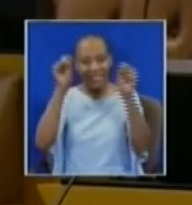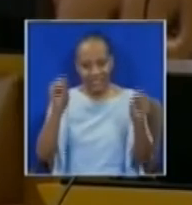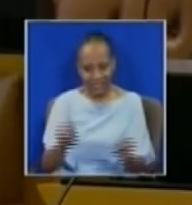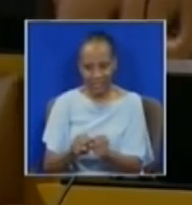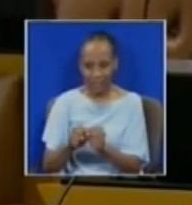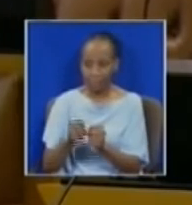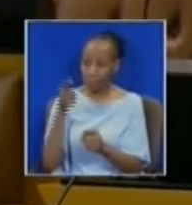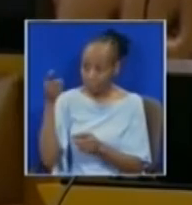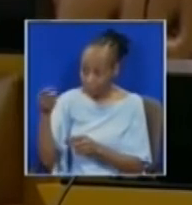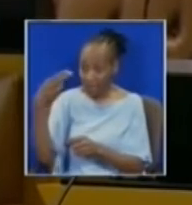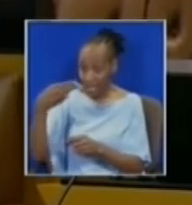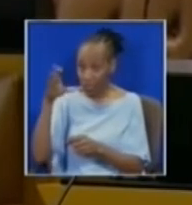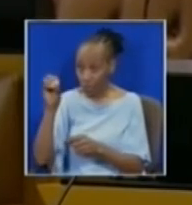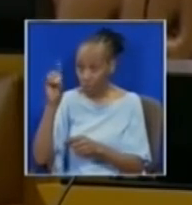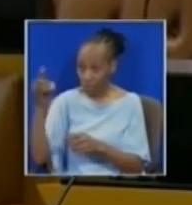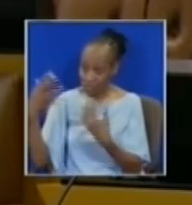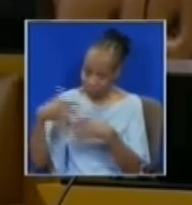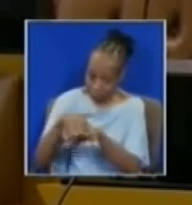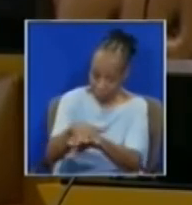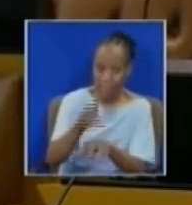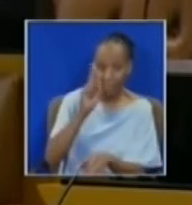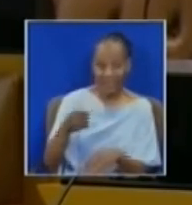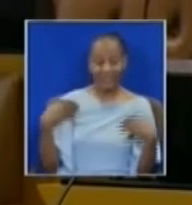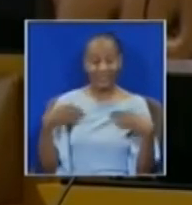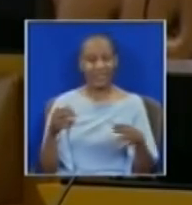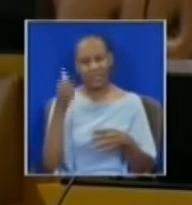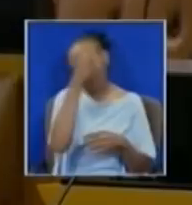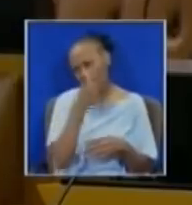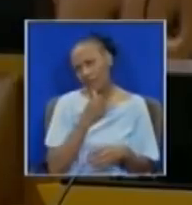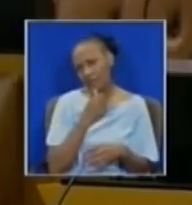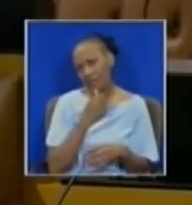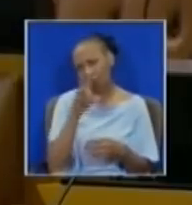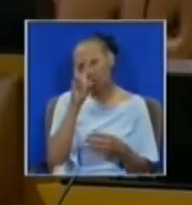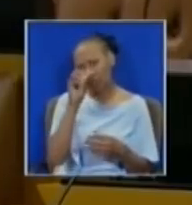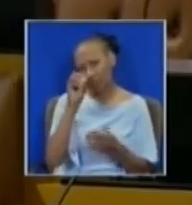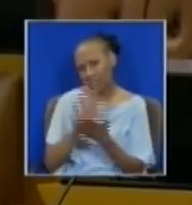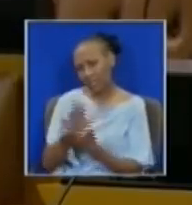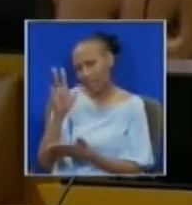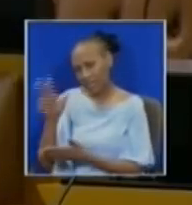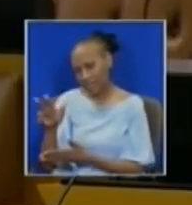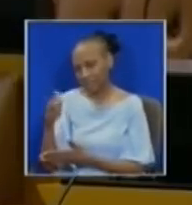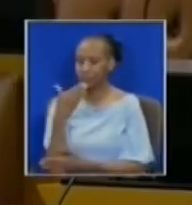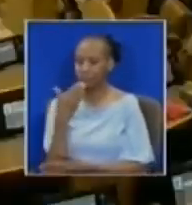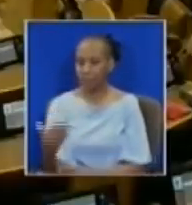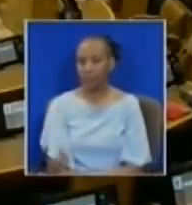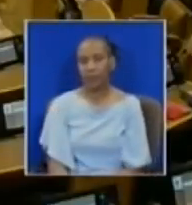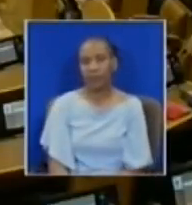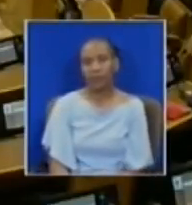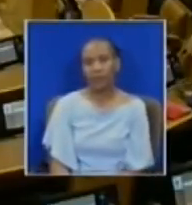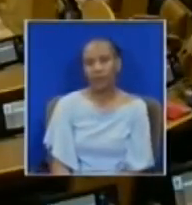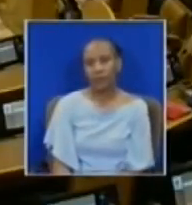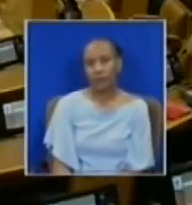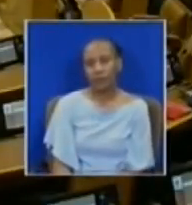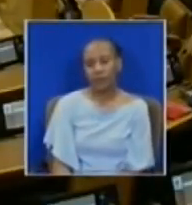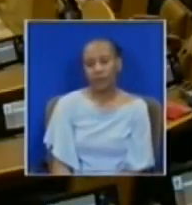and it embarrasses them too. And I certainly think that the leader of government business, Mr. David Mabuza, and the president, Cyril